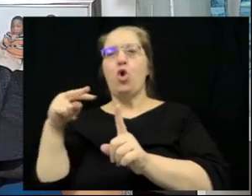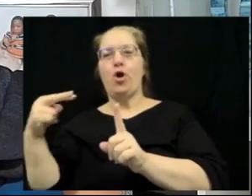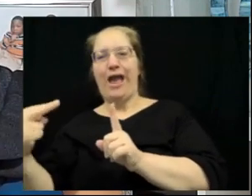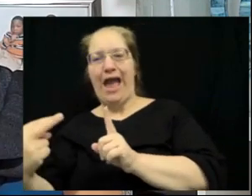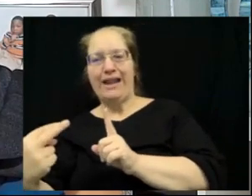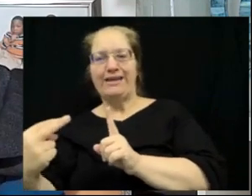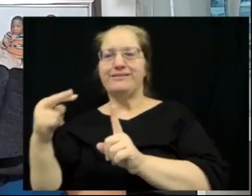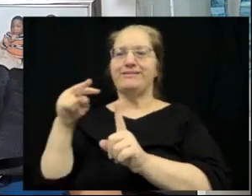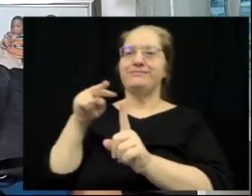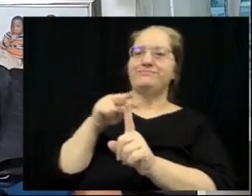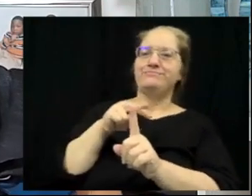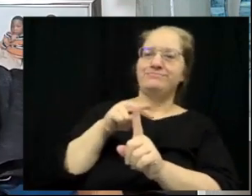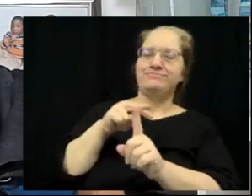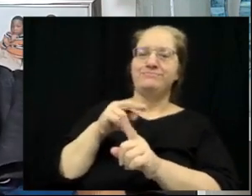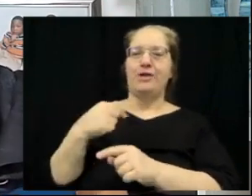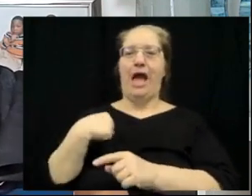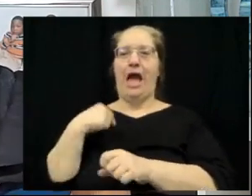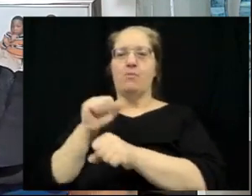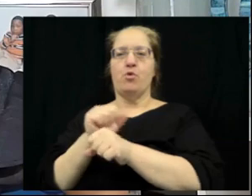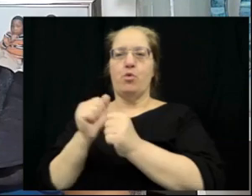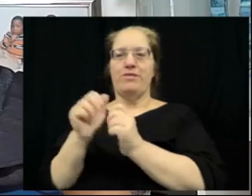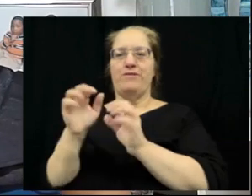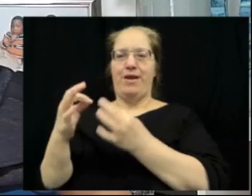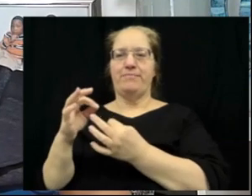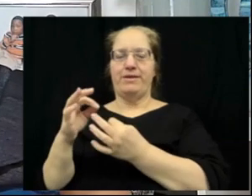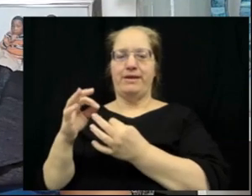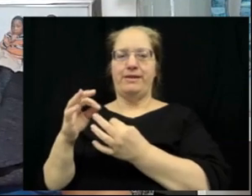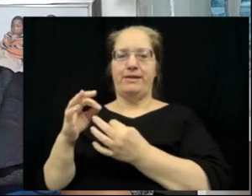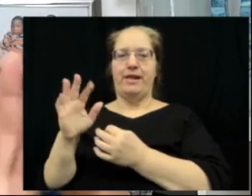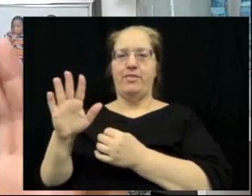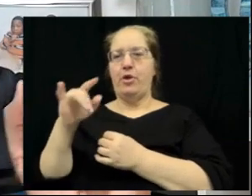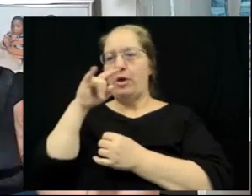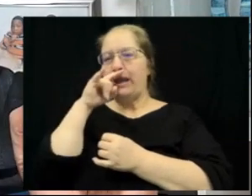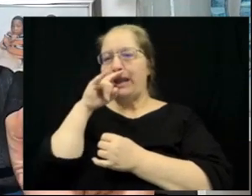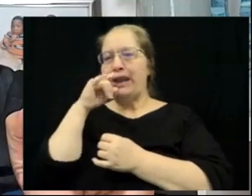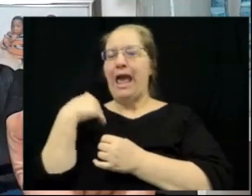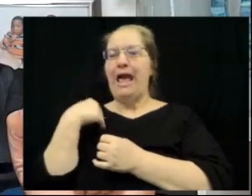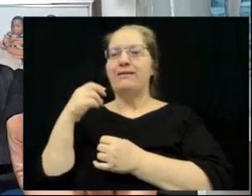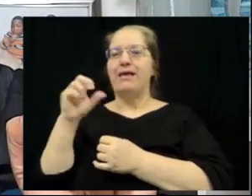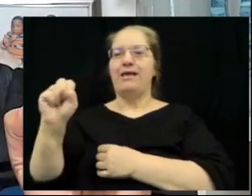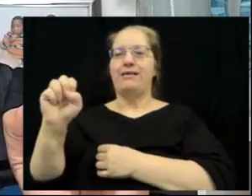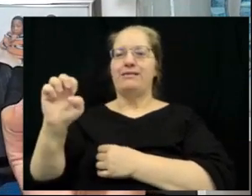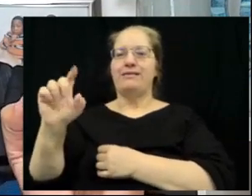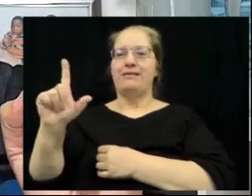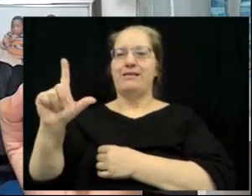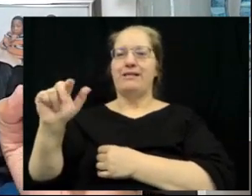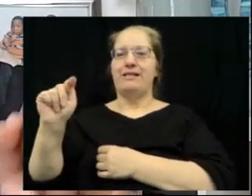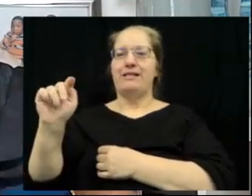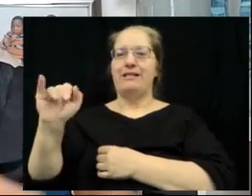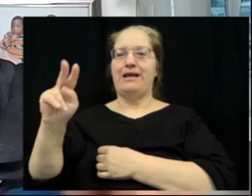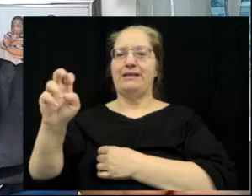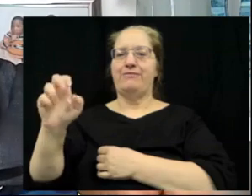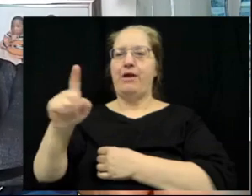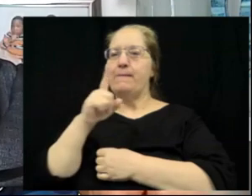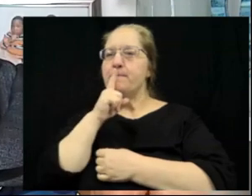if I'm working with a family whose child has selective mutism, like,